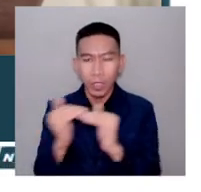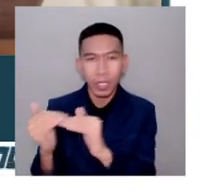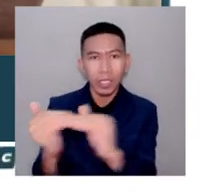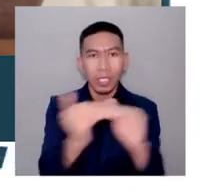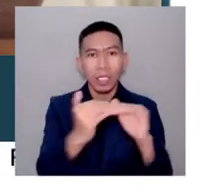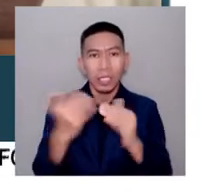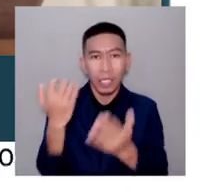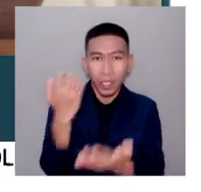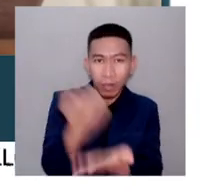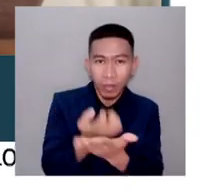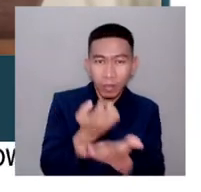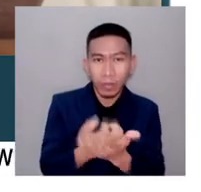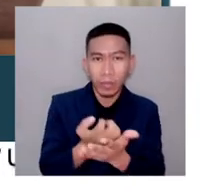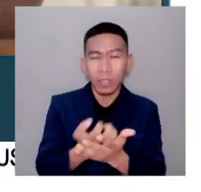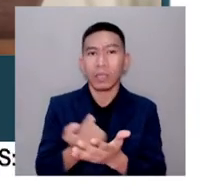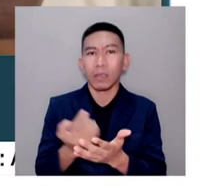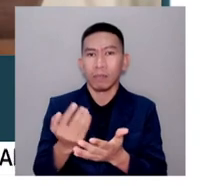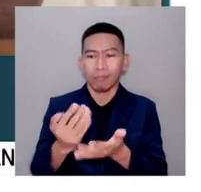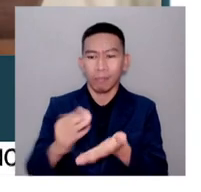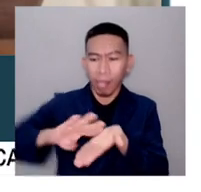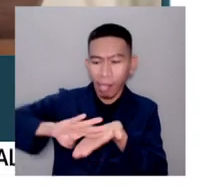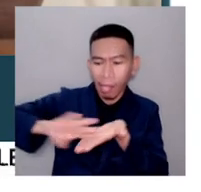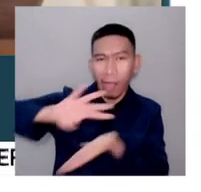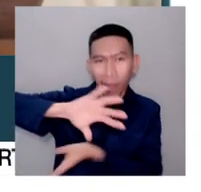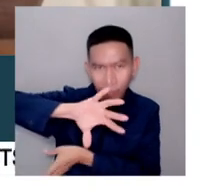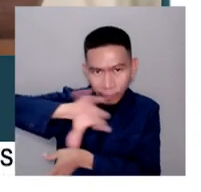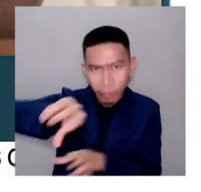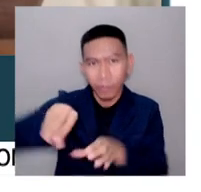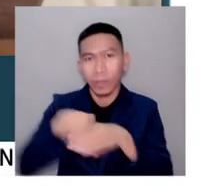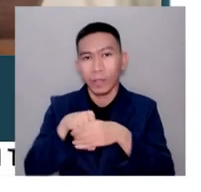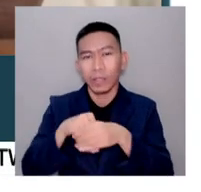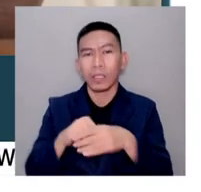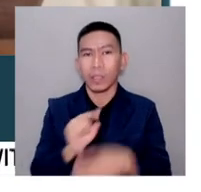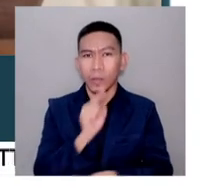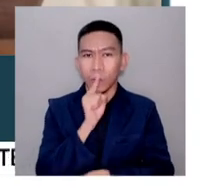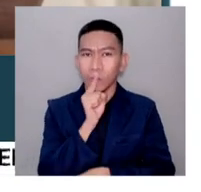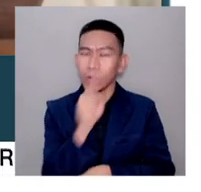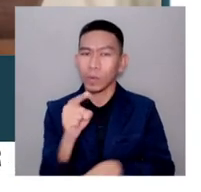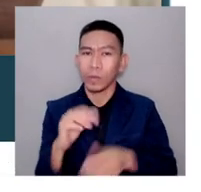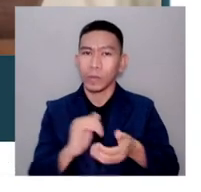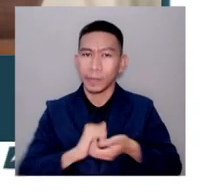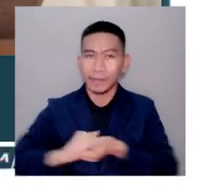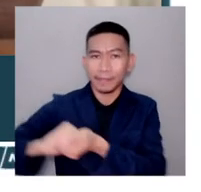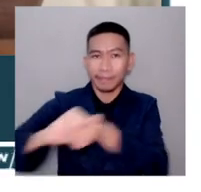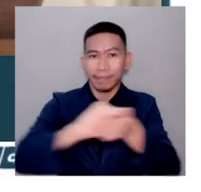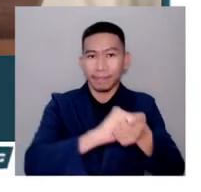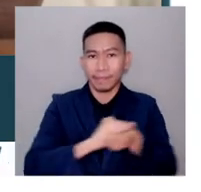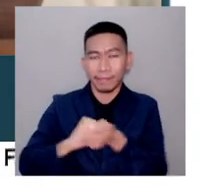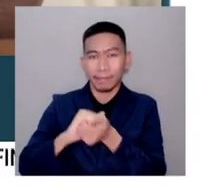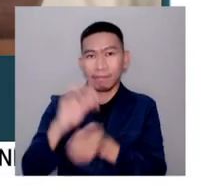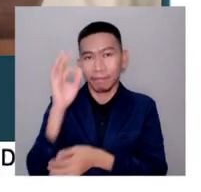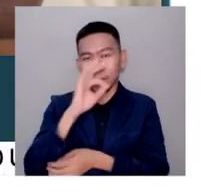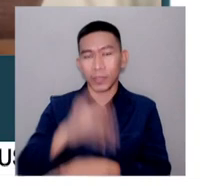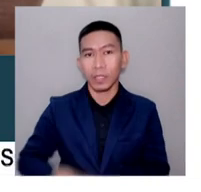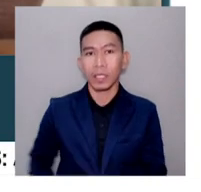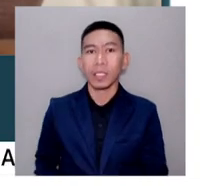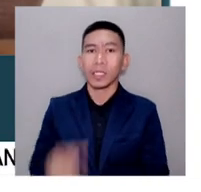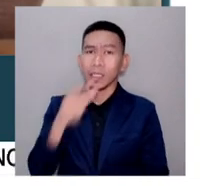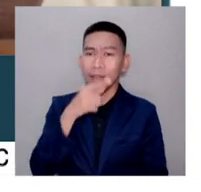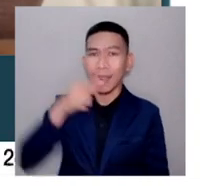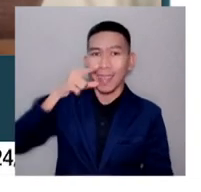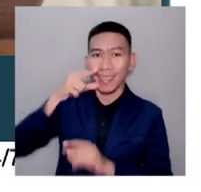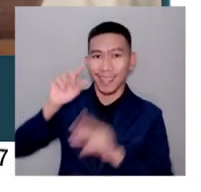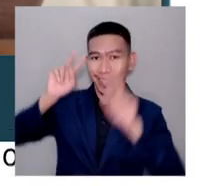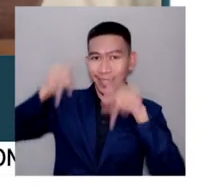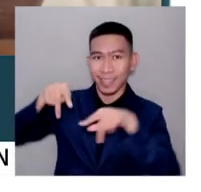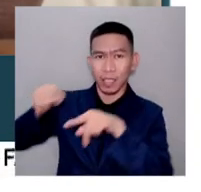inclusion, sa isang tunay at mas malawak na pagkakaisa nating mga mamamayan. VP Leni is not the type of person